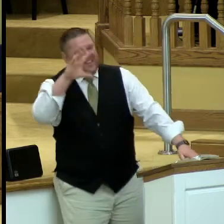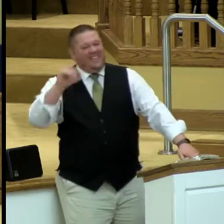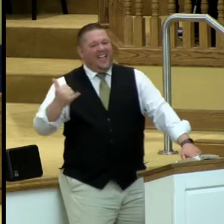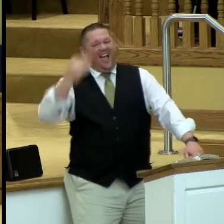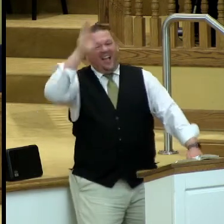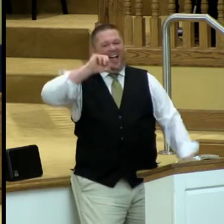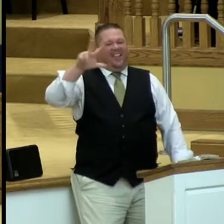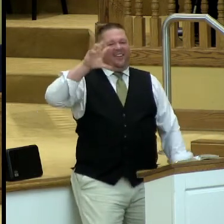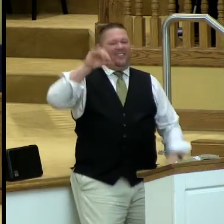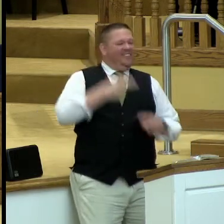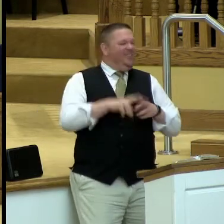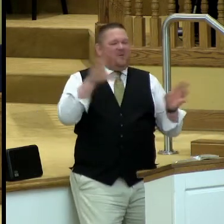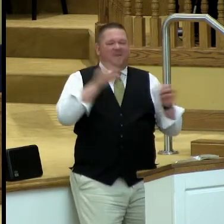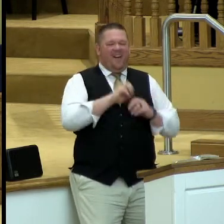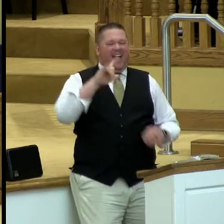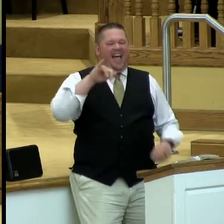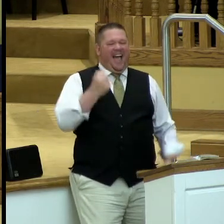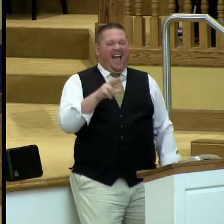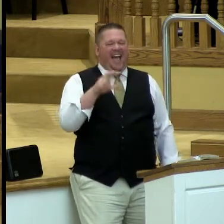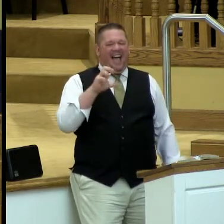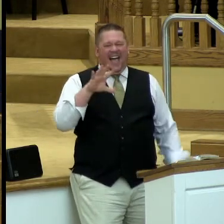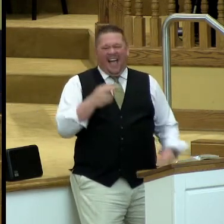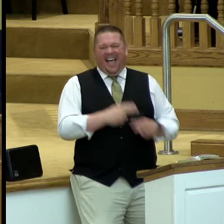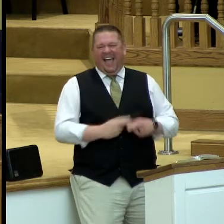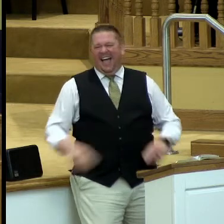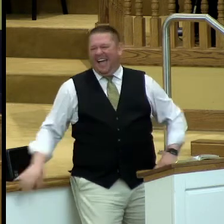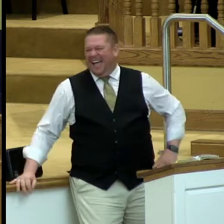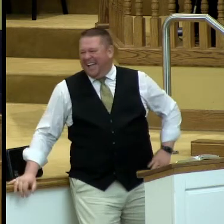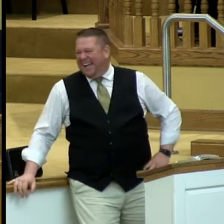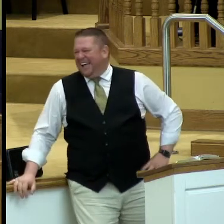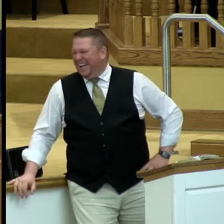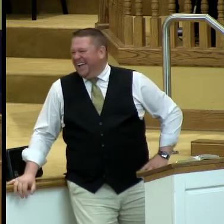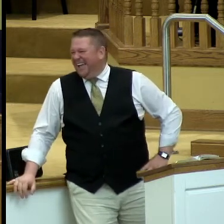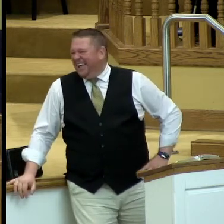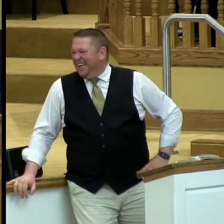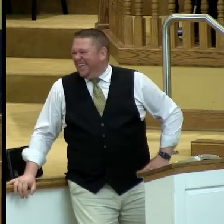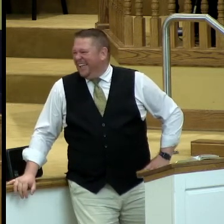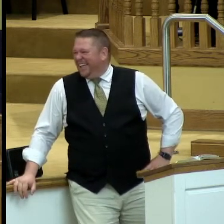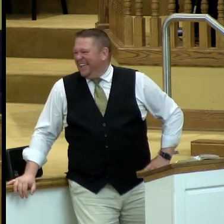350 pounds. It's no longer Eli's 350 pounds.